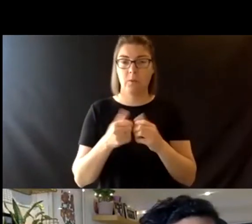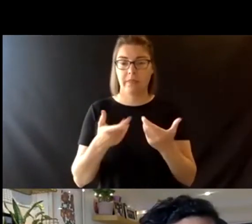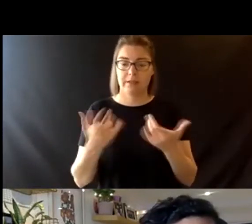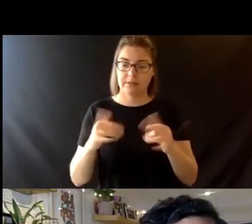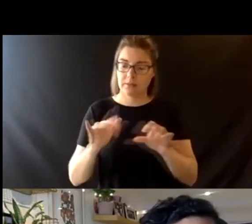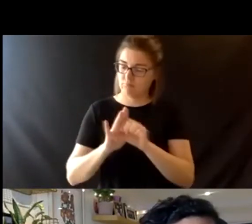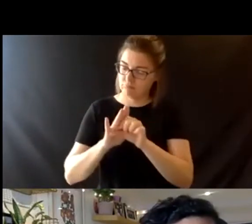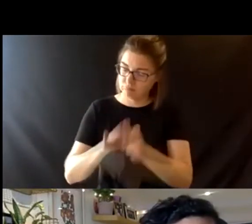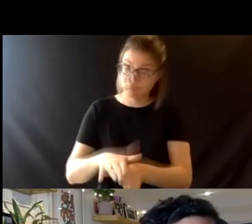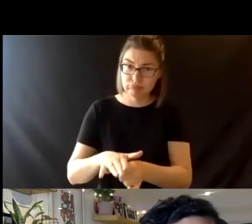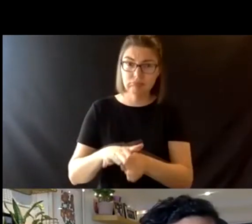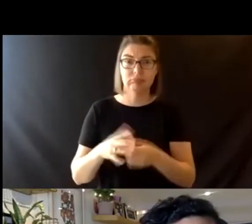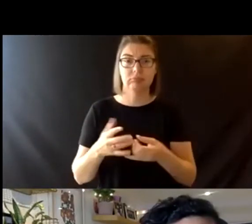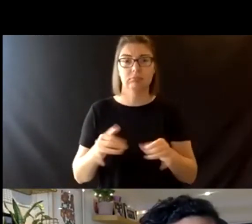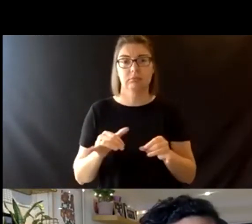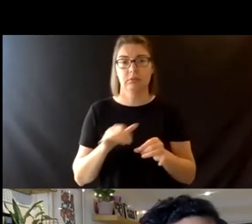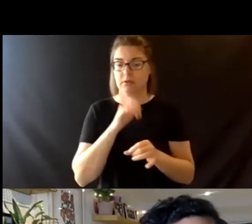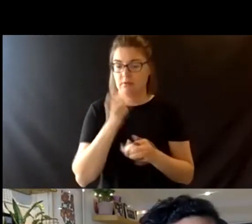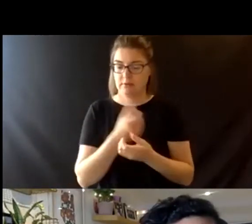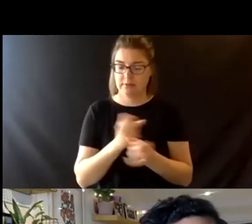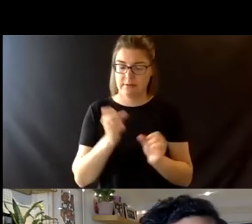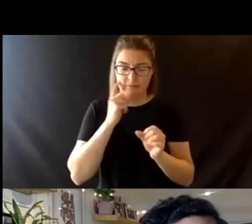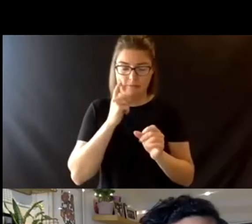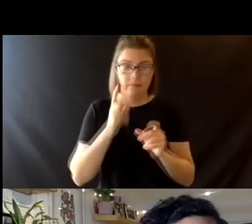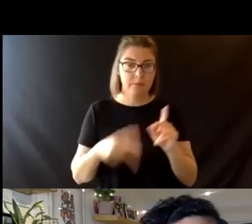oppressive, unsafe for folks,